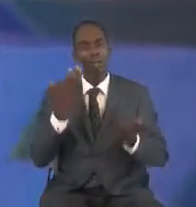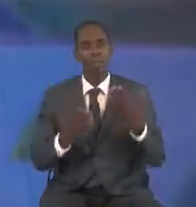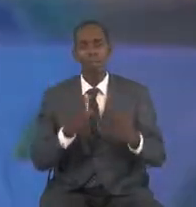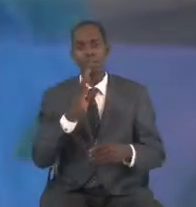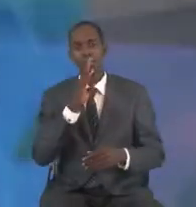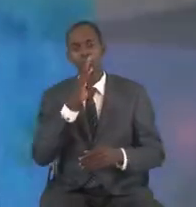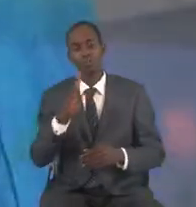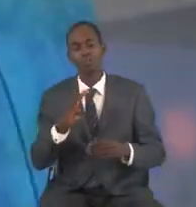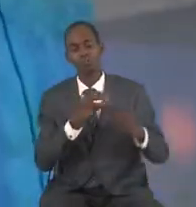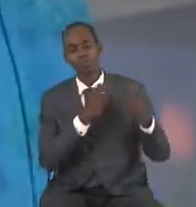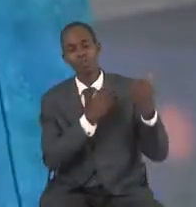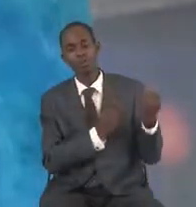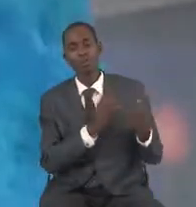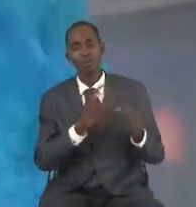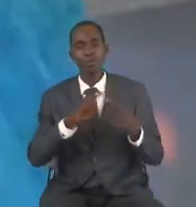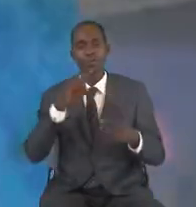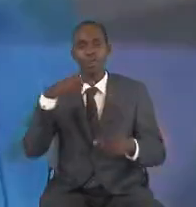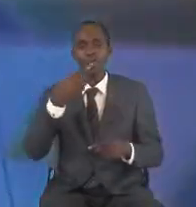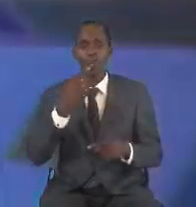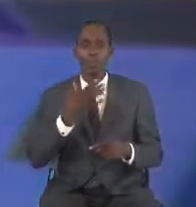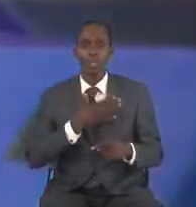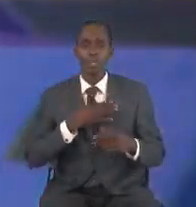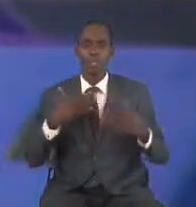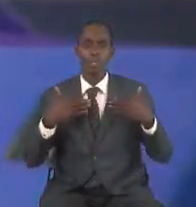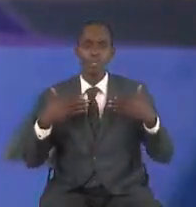bold to say my body